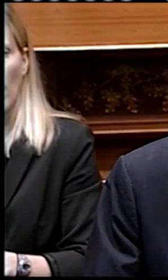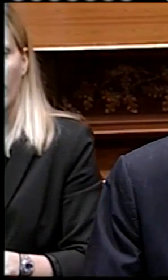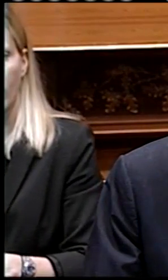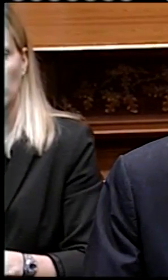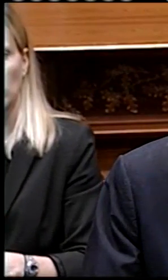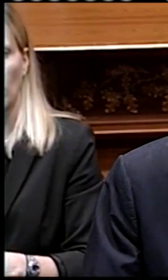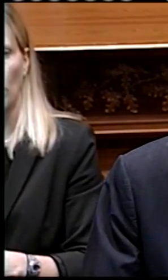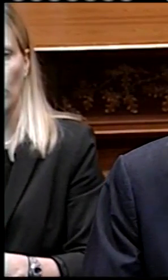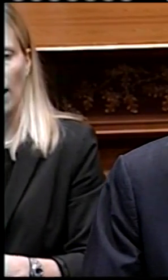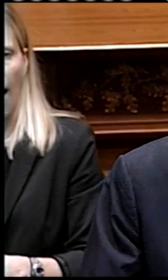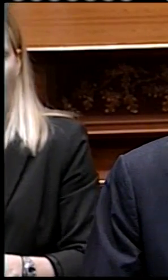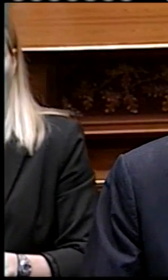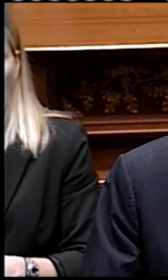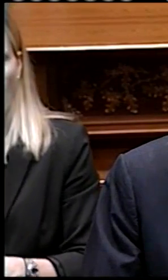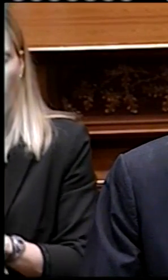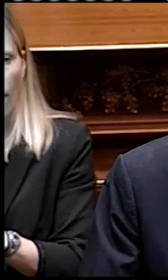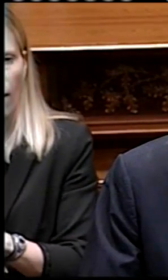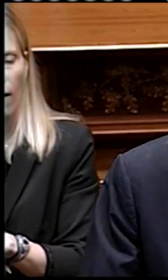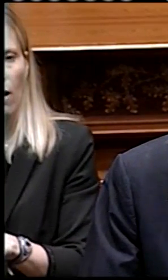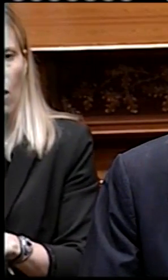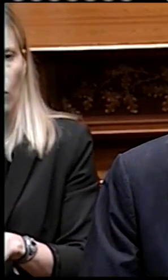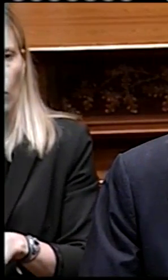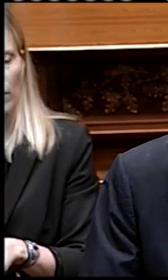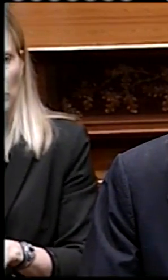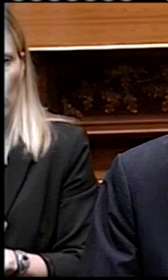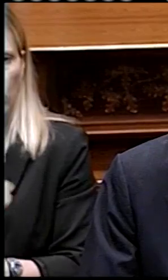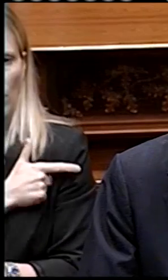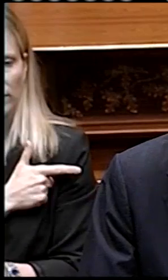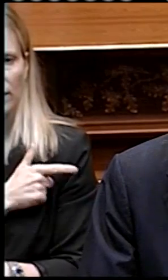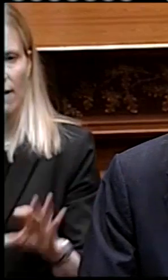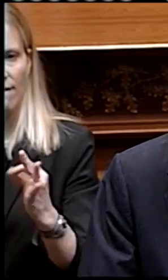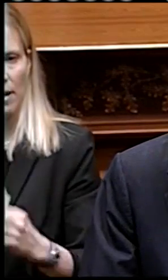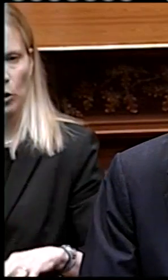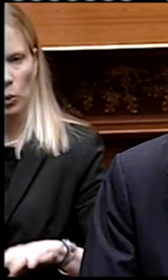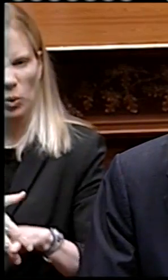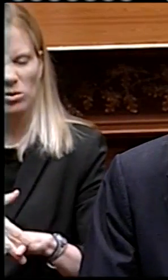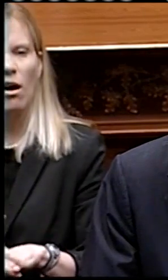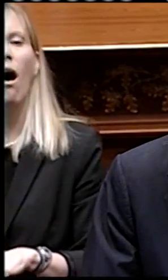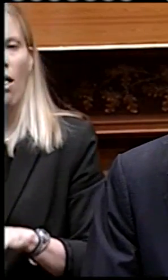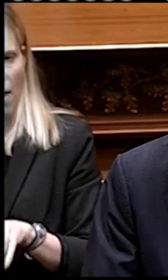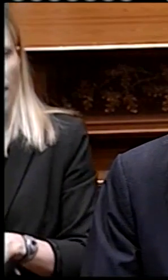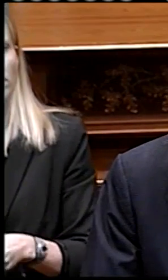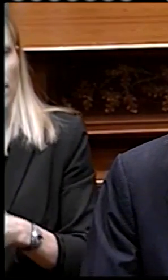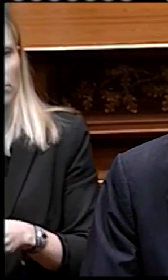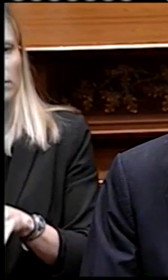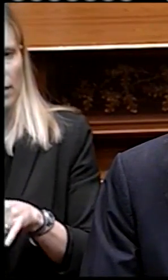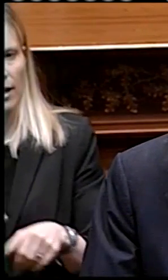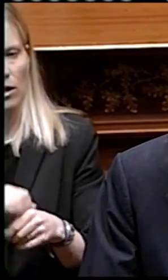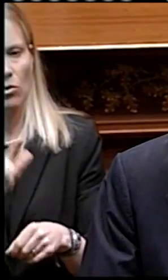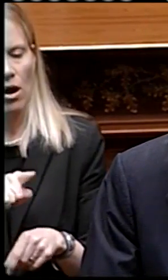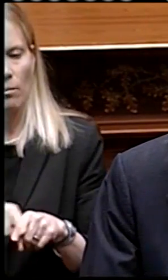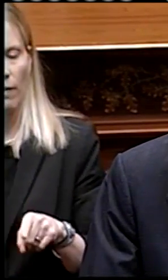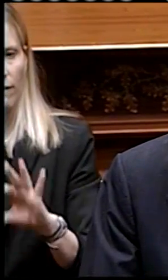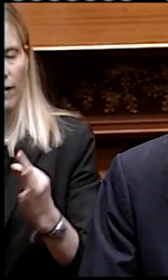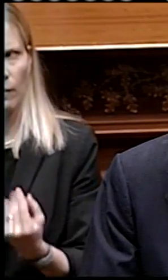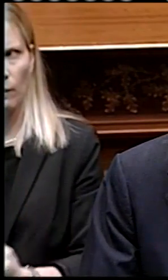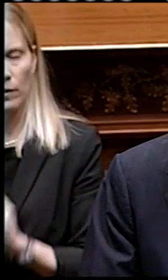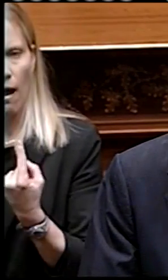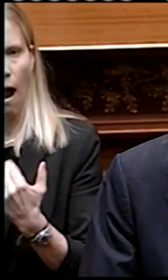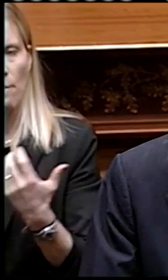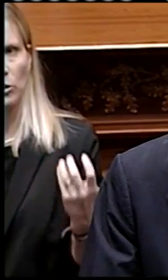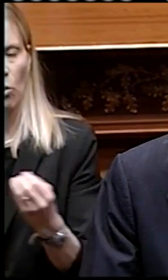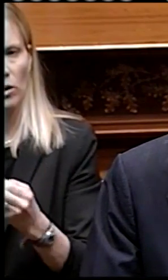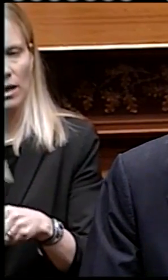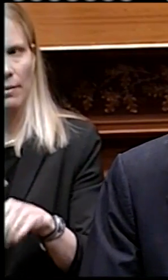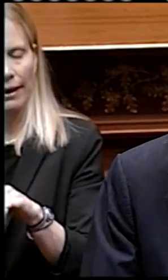Iowa. The Grips' loyalty and family roots have kept them in Illinois, but they wonder how much longer